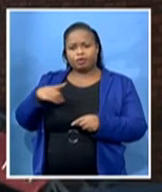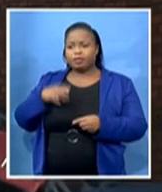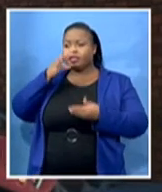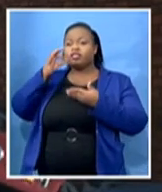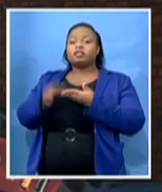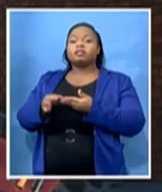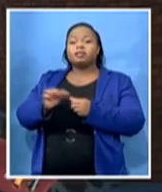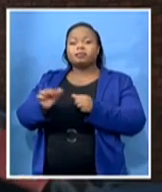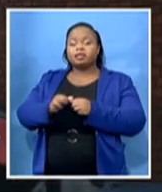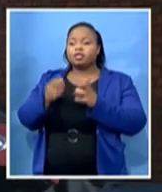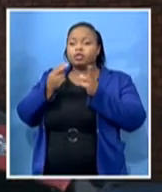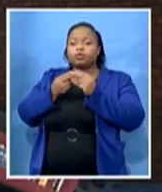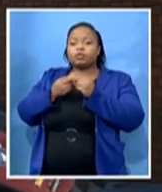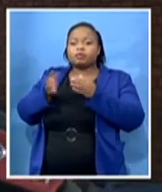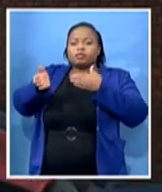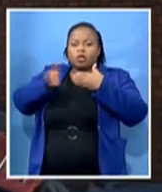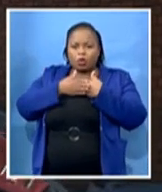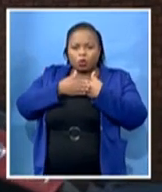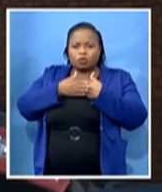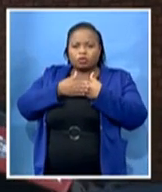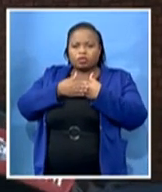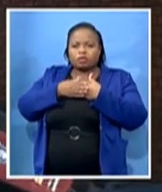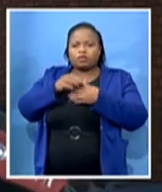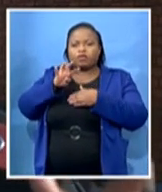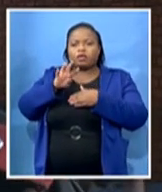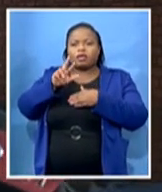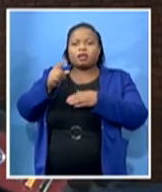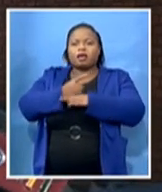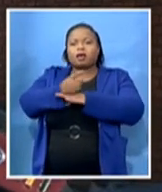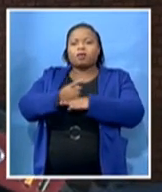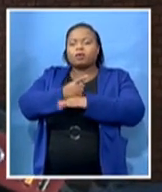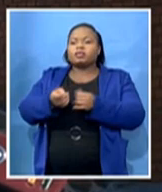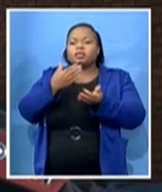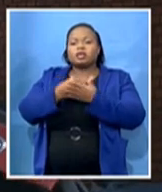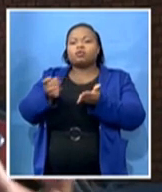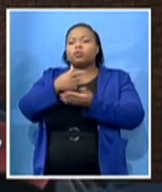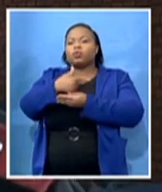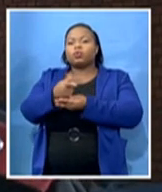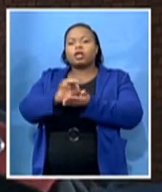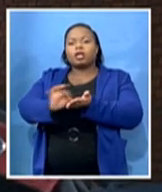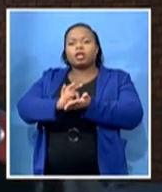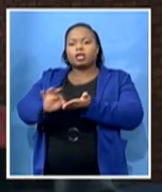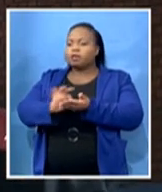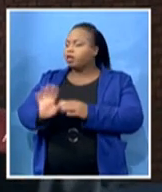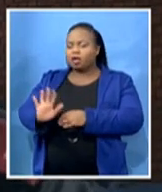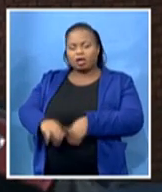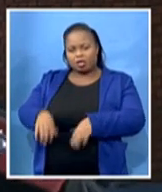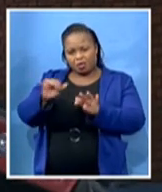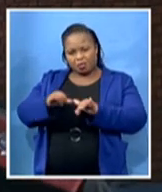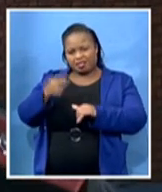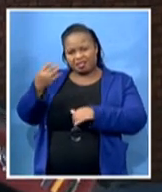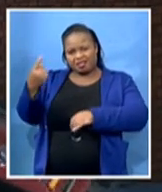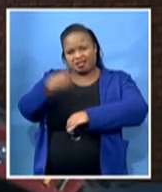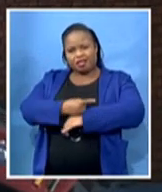for 48 hours so that measures can be done. But they waited 3 days so that they could take an action like that, because they started